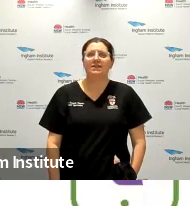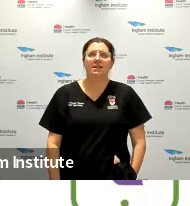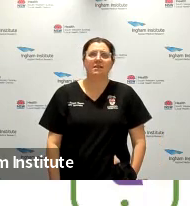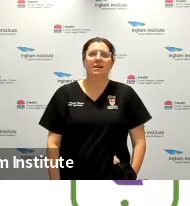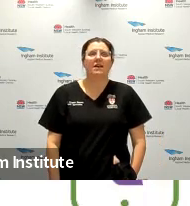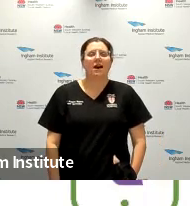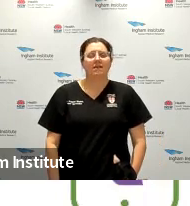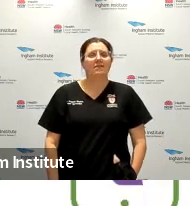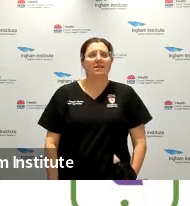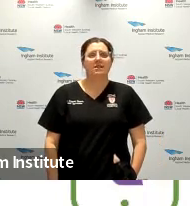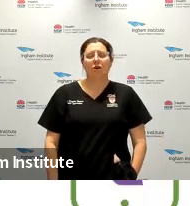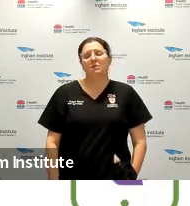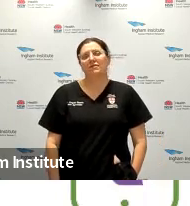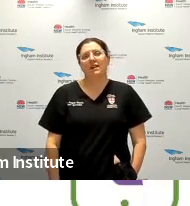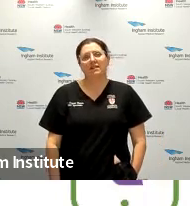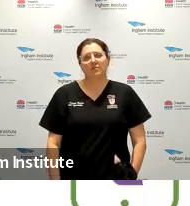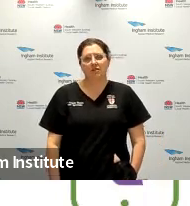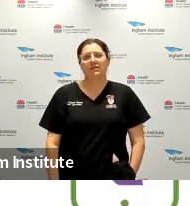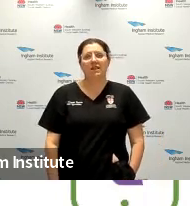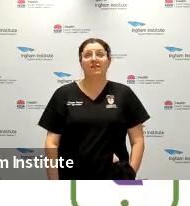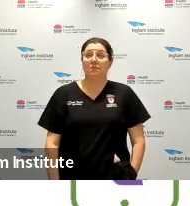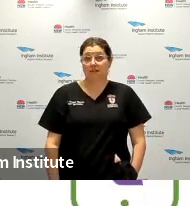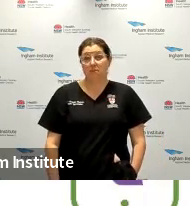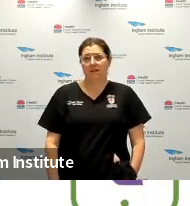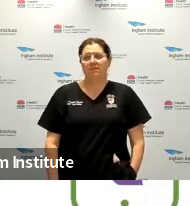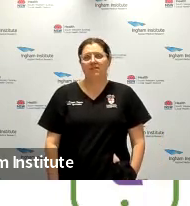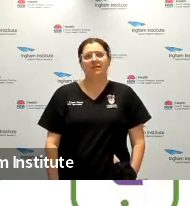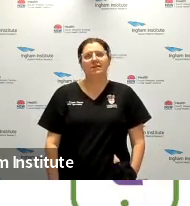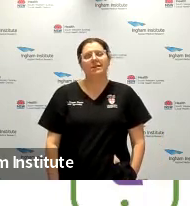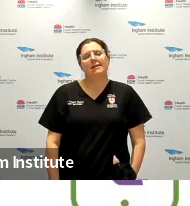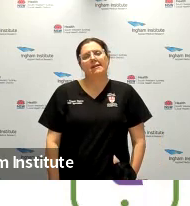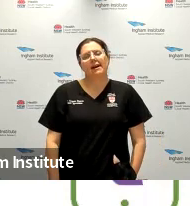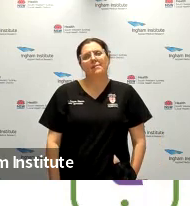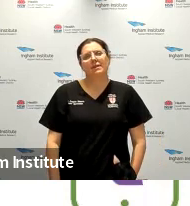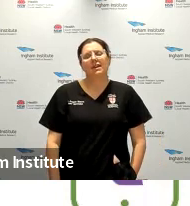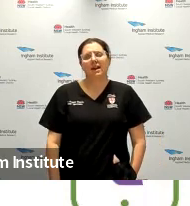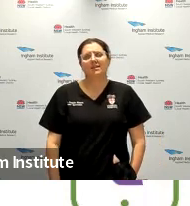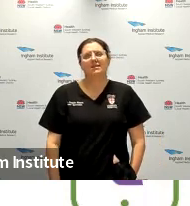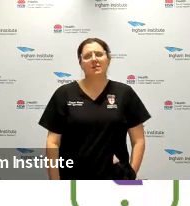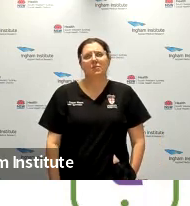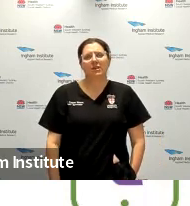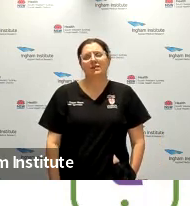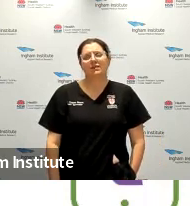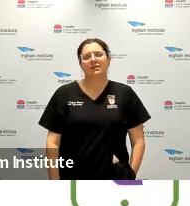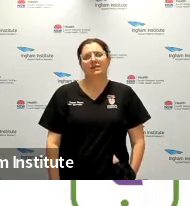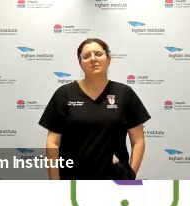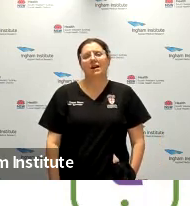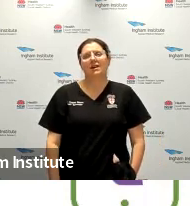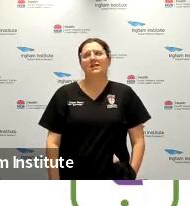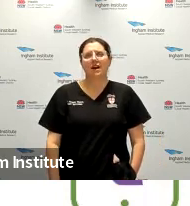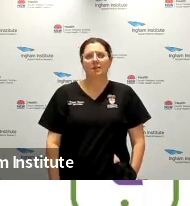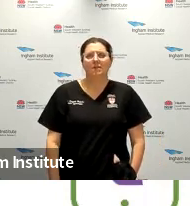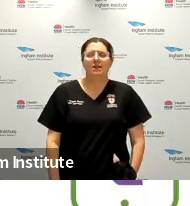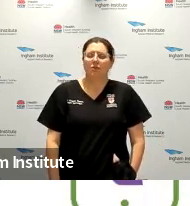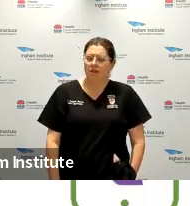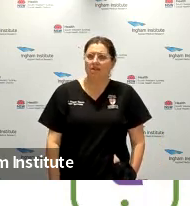our preventing. And last thing is hospital factors, which obviously have an impact on patient factors. Getting access to the bookings system